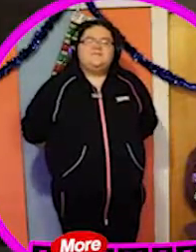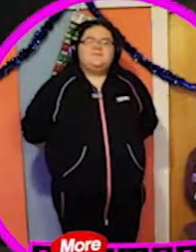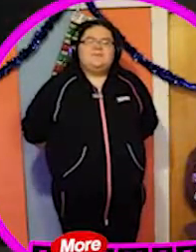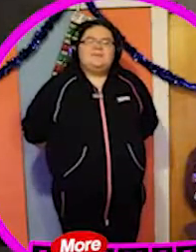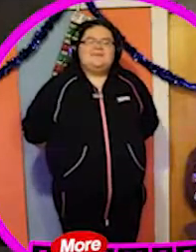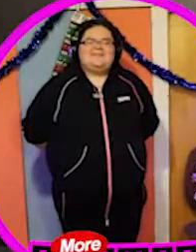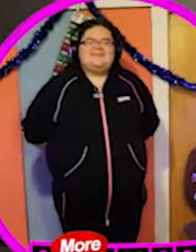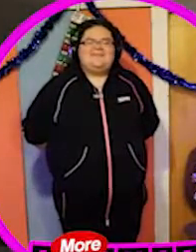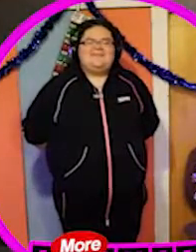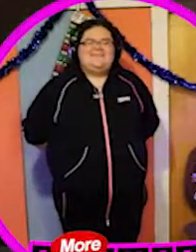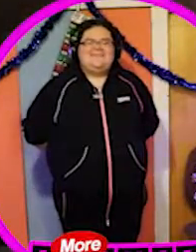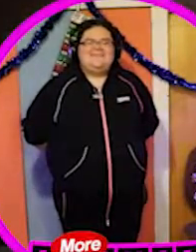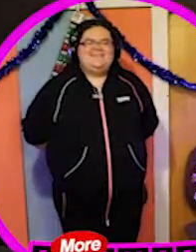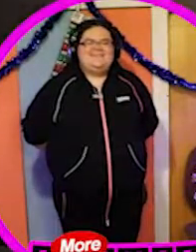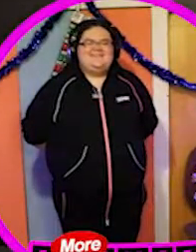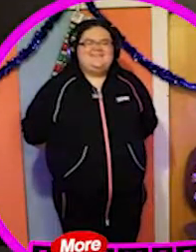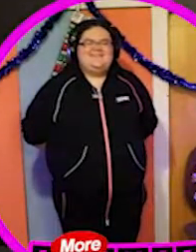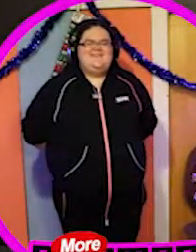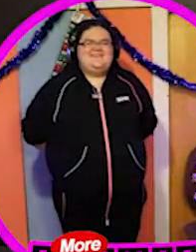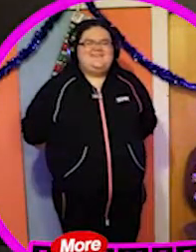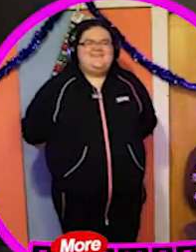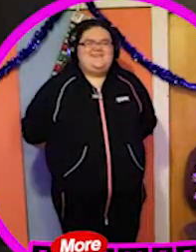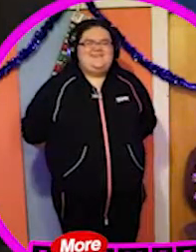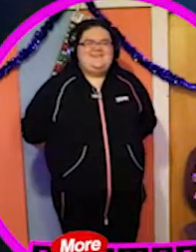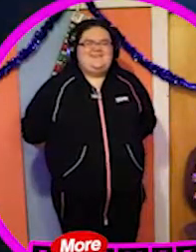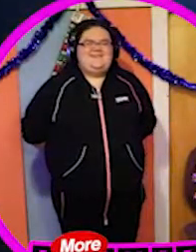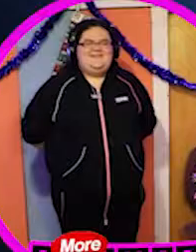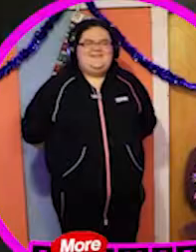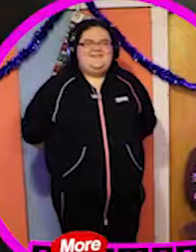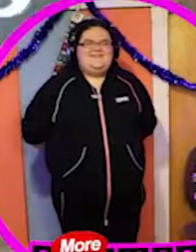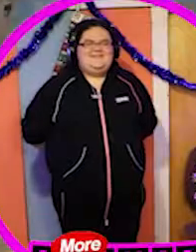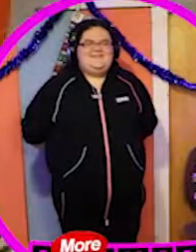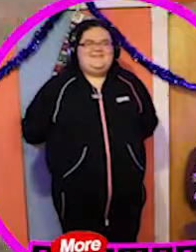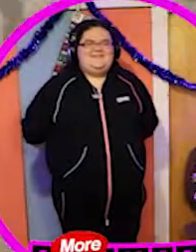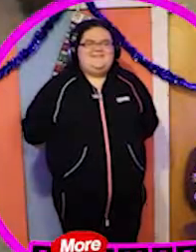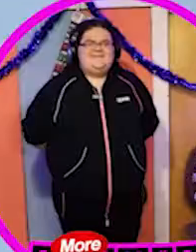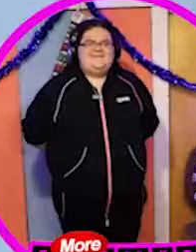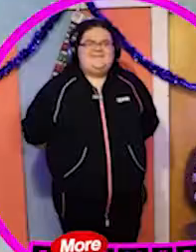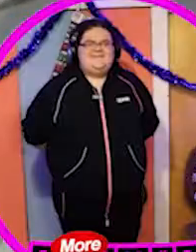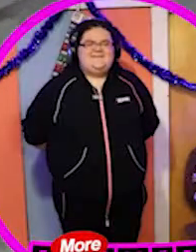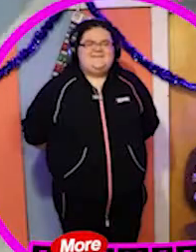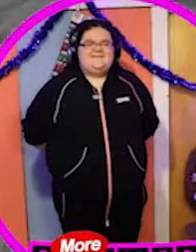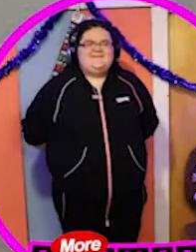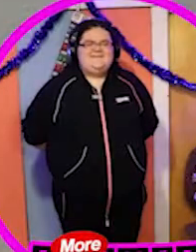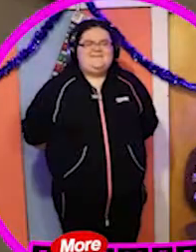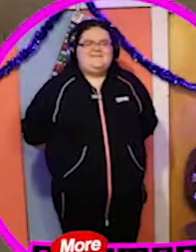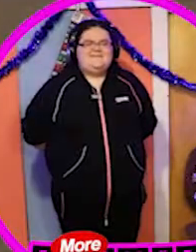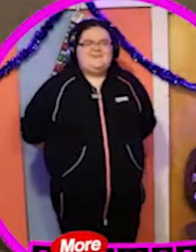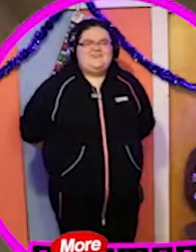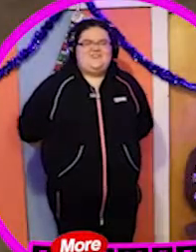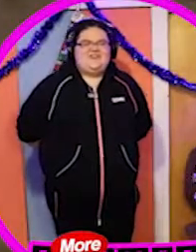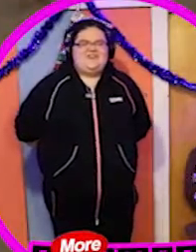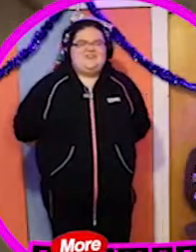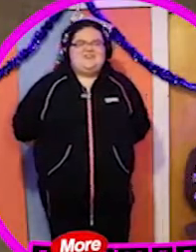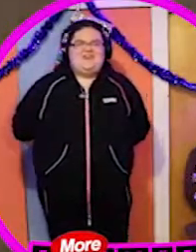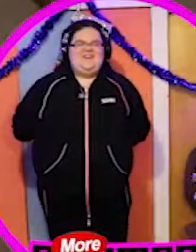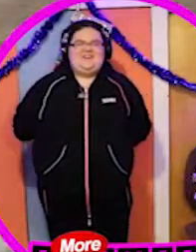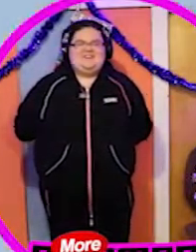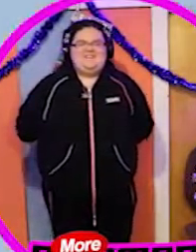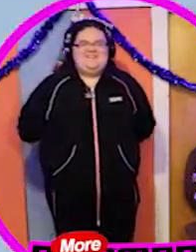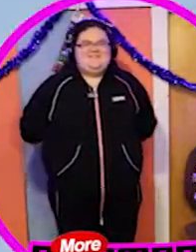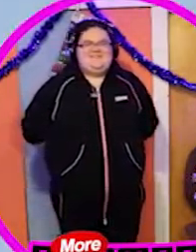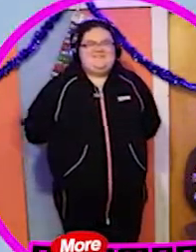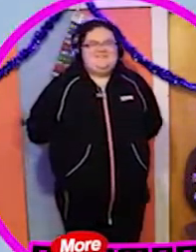I'm done for. I'm out of bullets. Wait, I'm good, aiming for you. No! Bam!